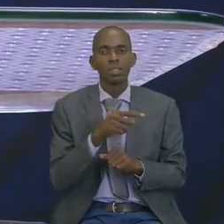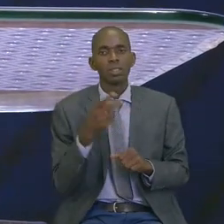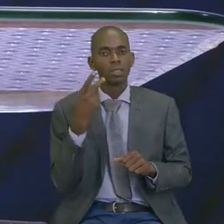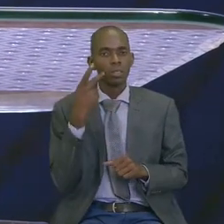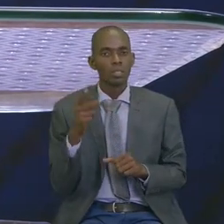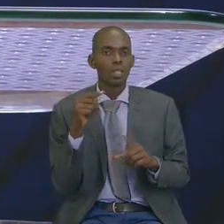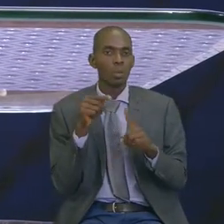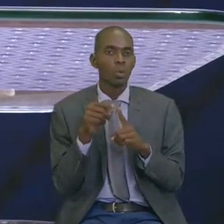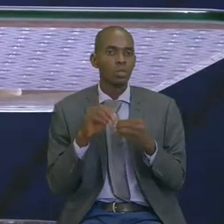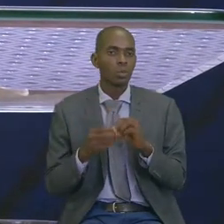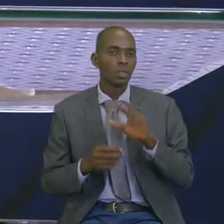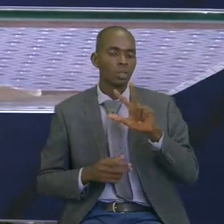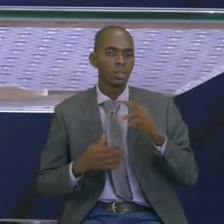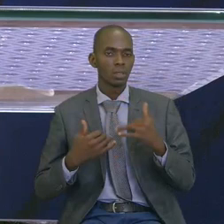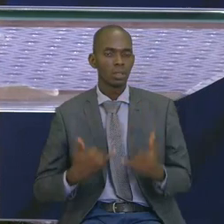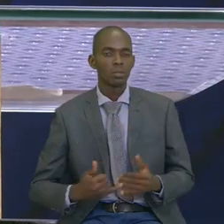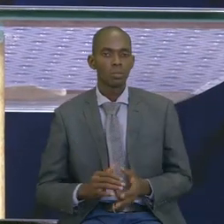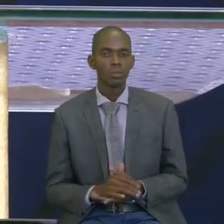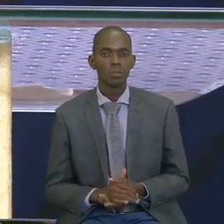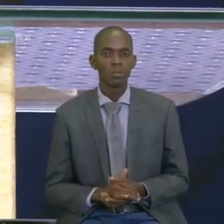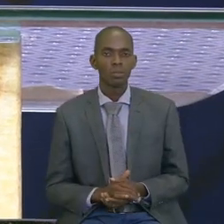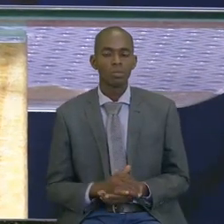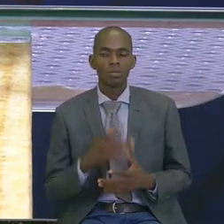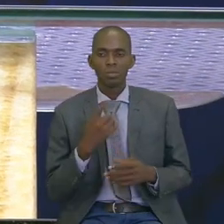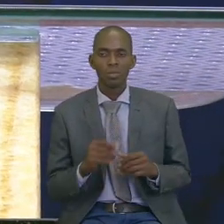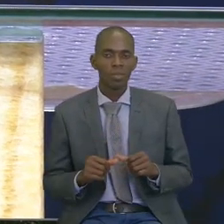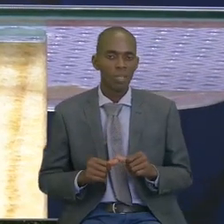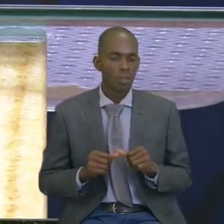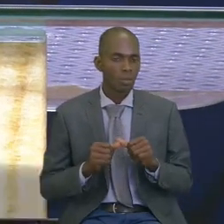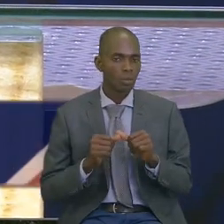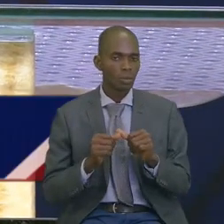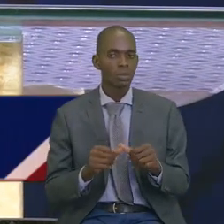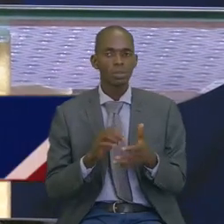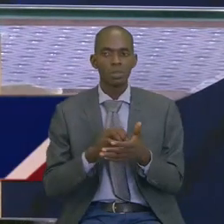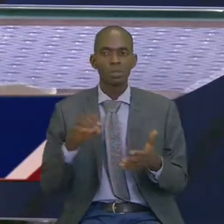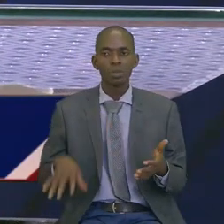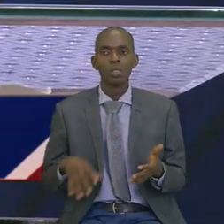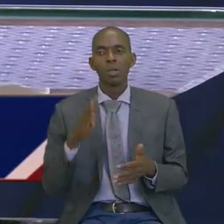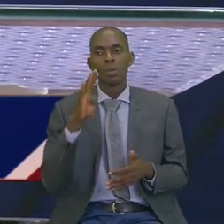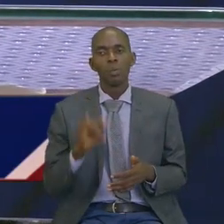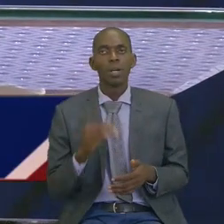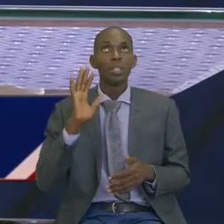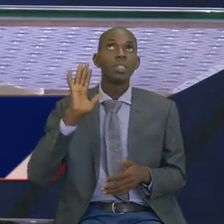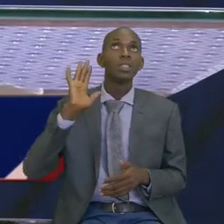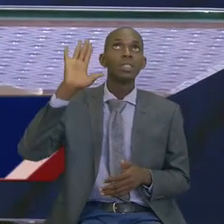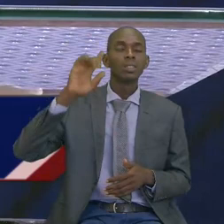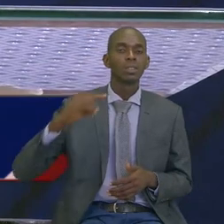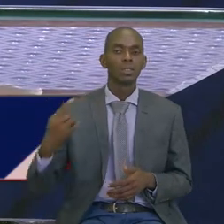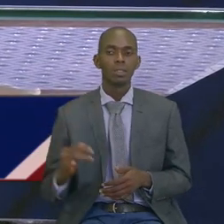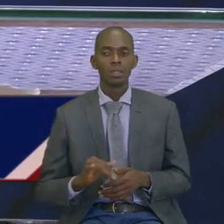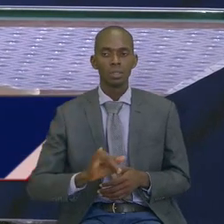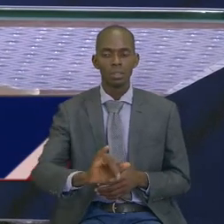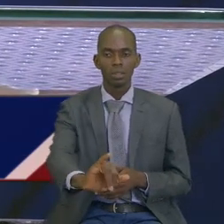at point number three here. Point number three is the perpetual displacement of by his